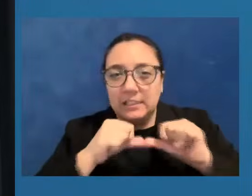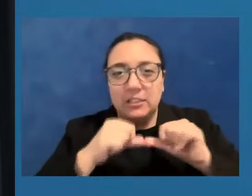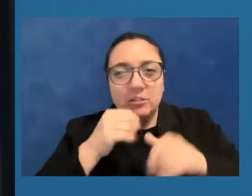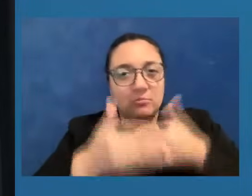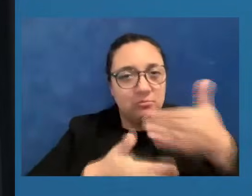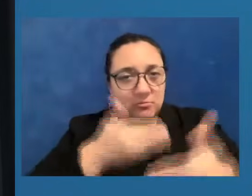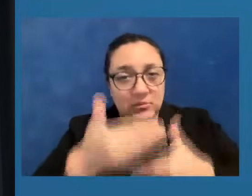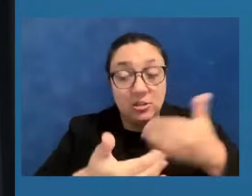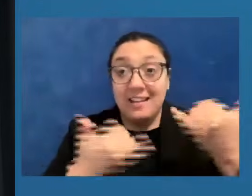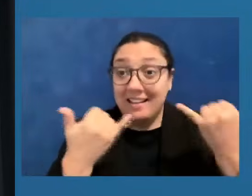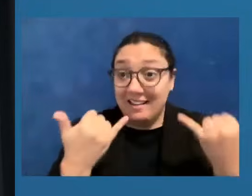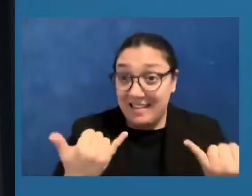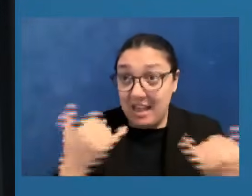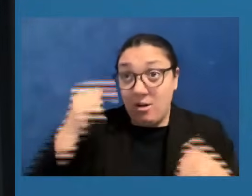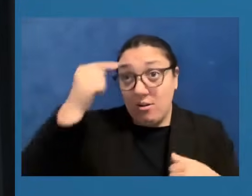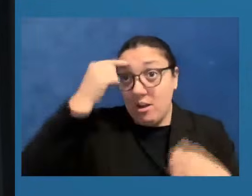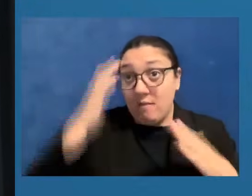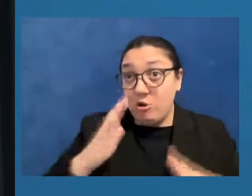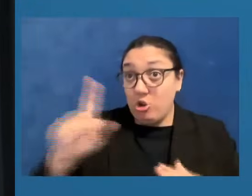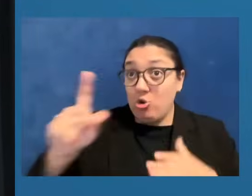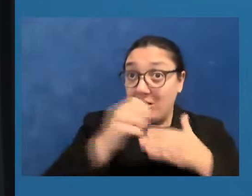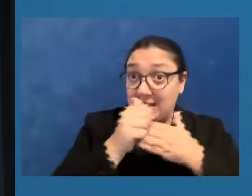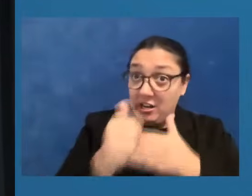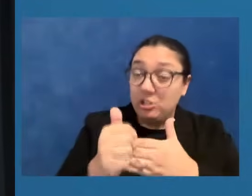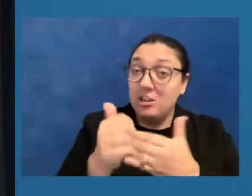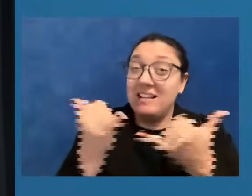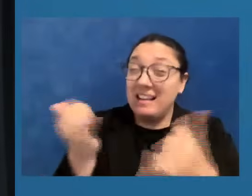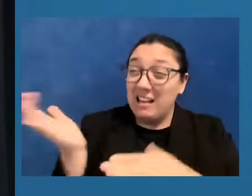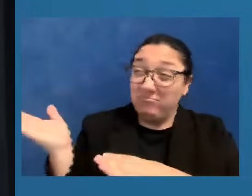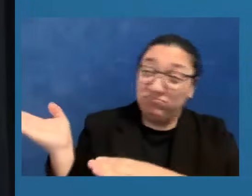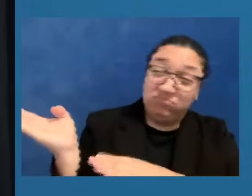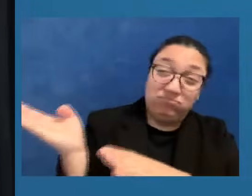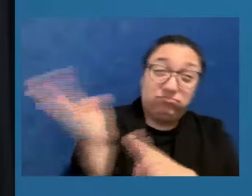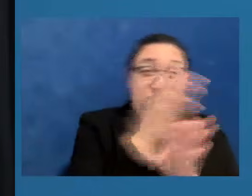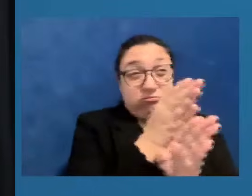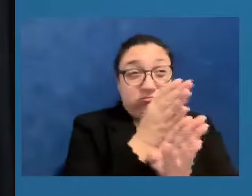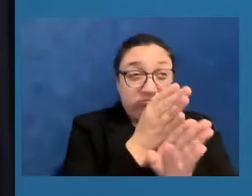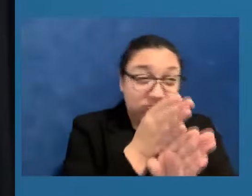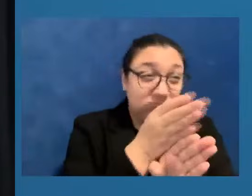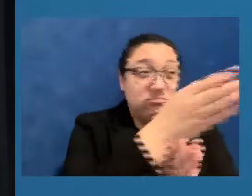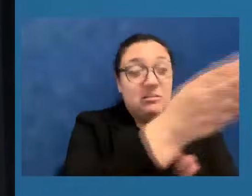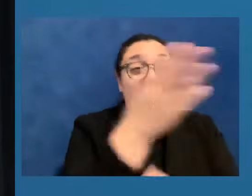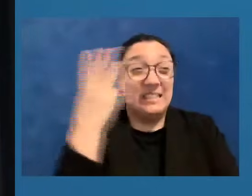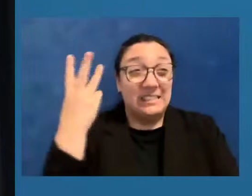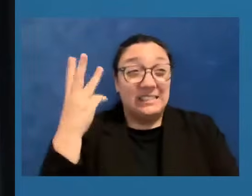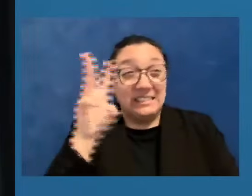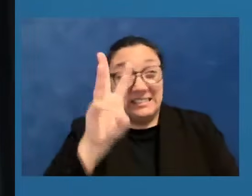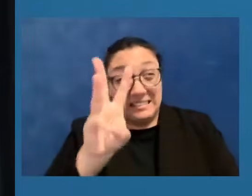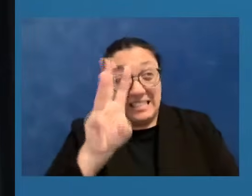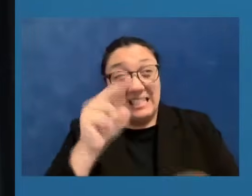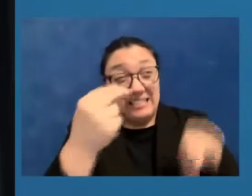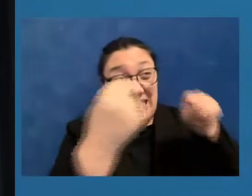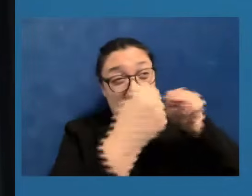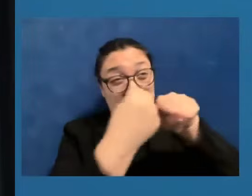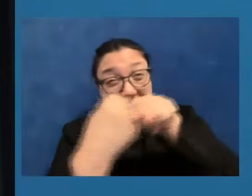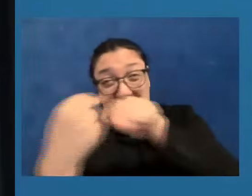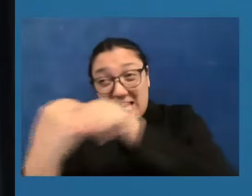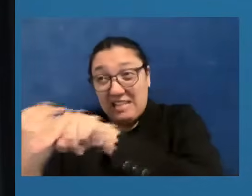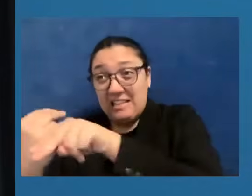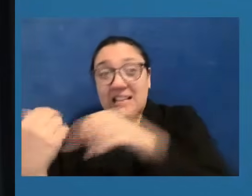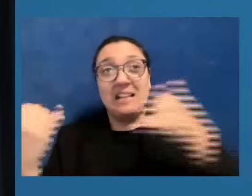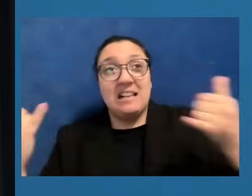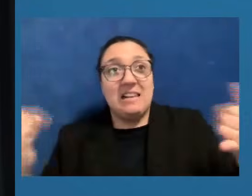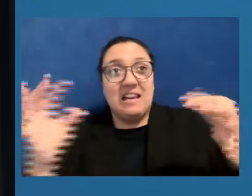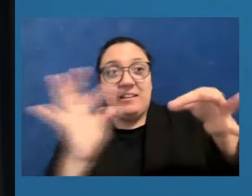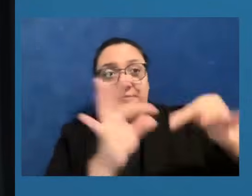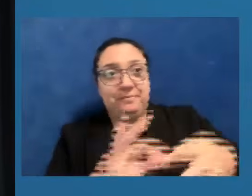of your leadership, Governor, we're back on track to transform 6 lanes of a highway into a vibrant, connected public